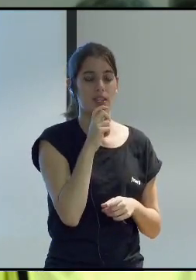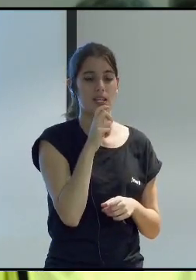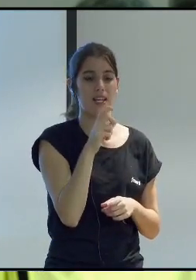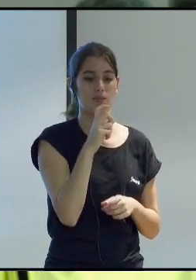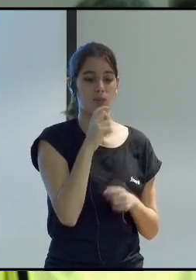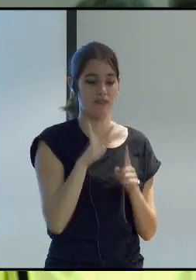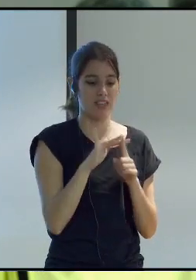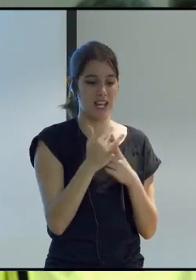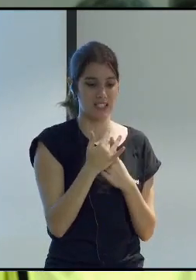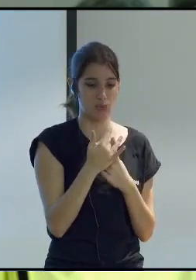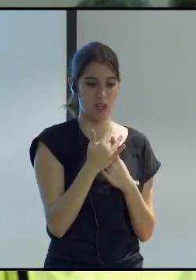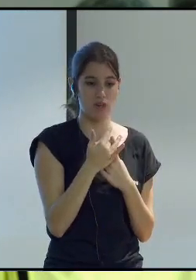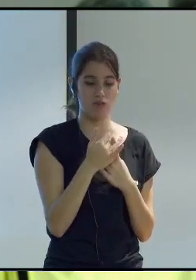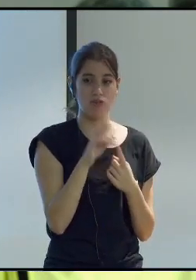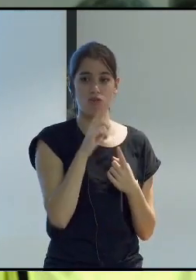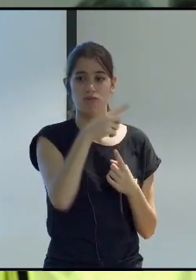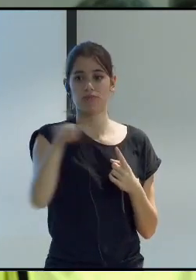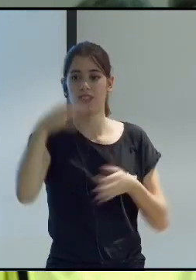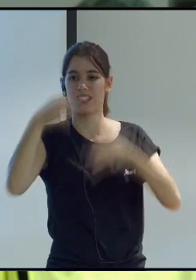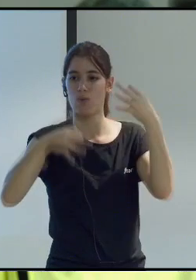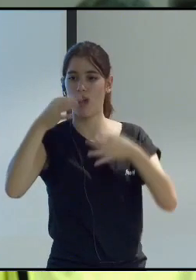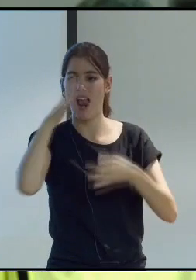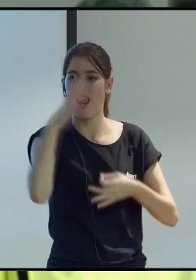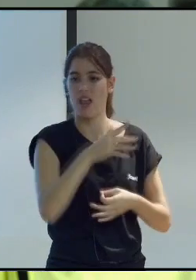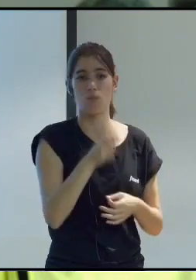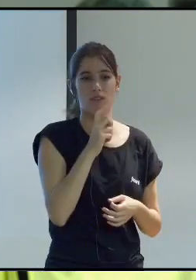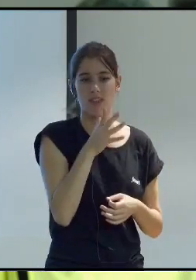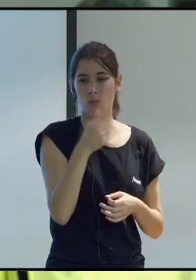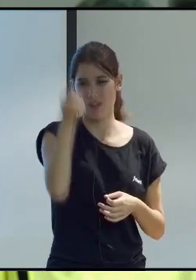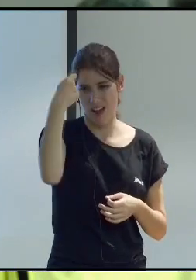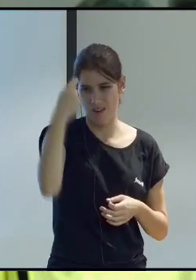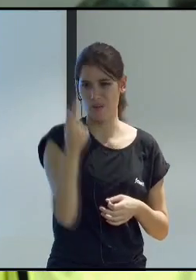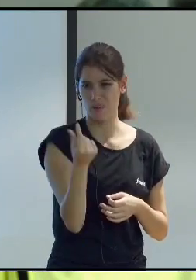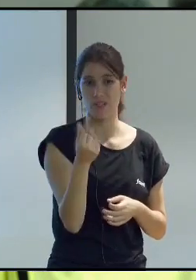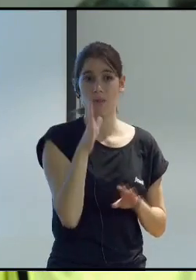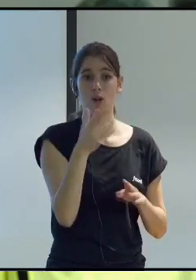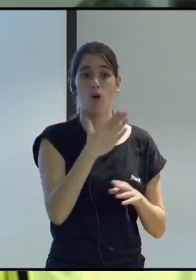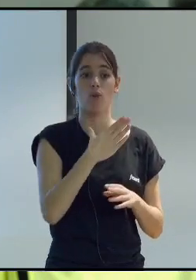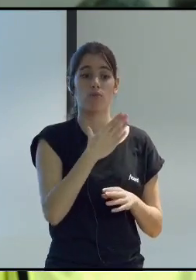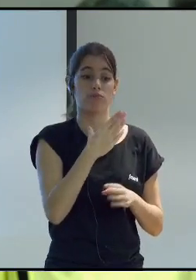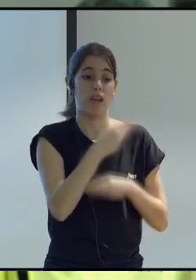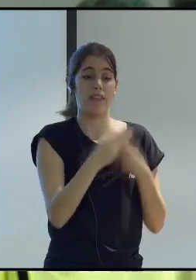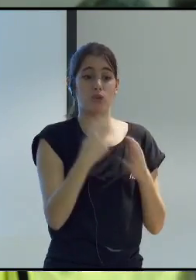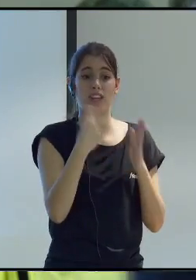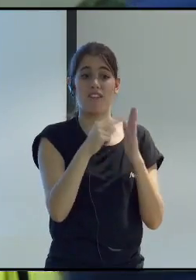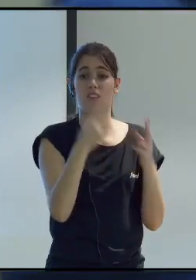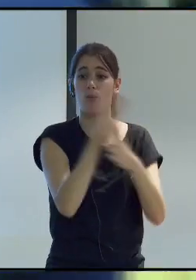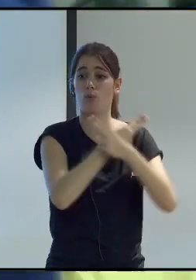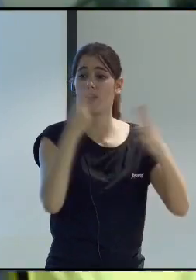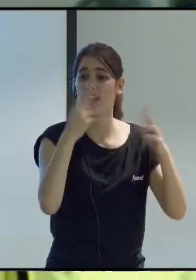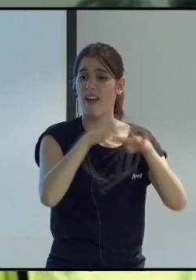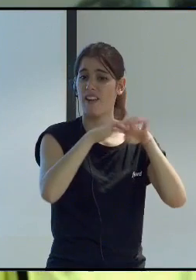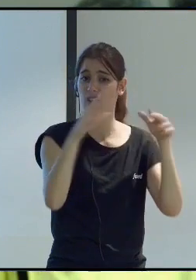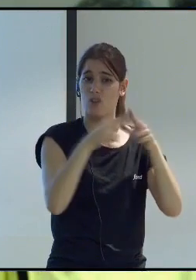We can register it. We can post them. Even it's hard, even if you're struggling already with only with